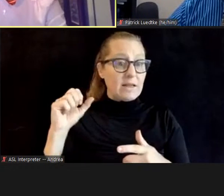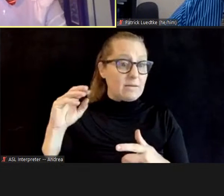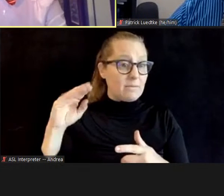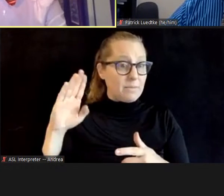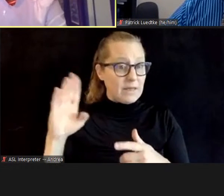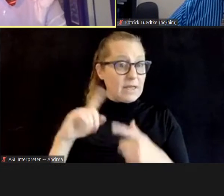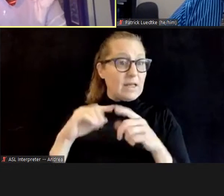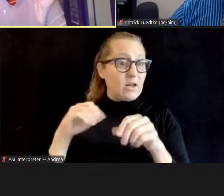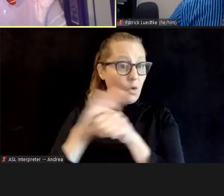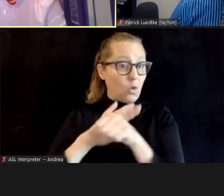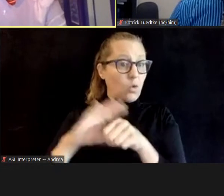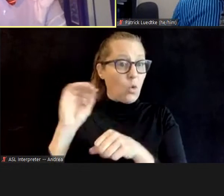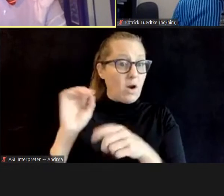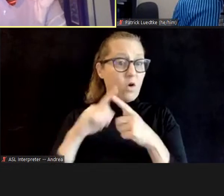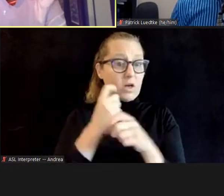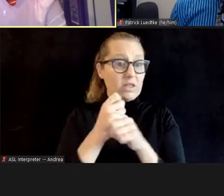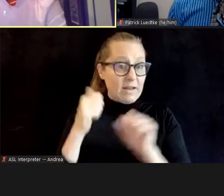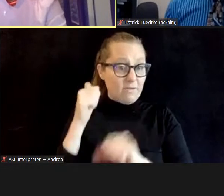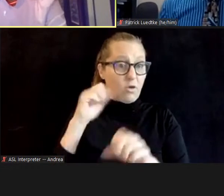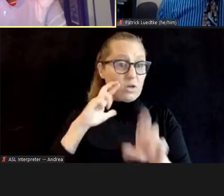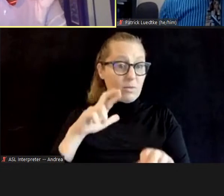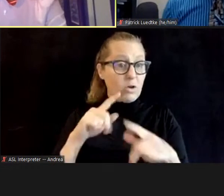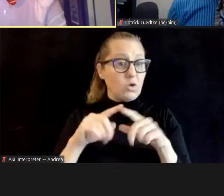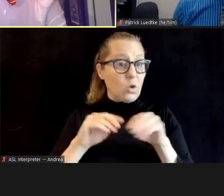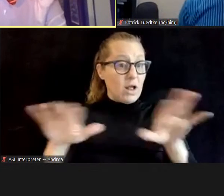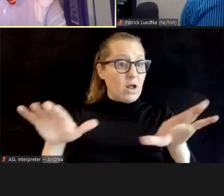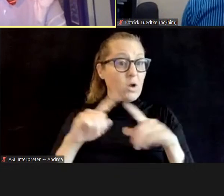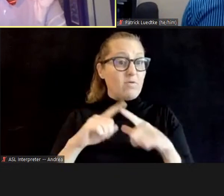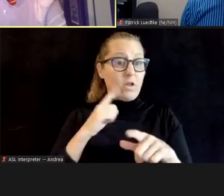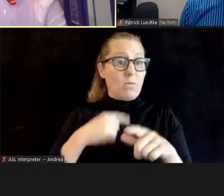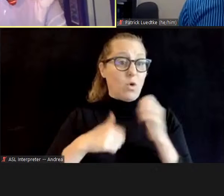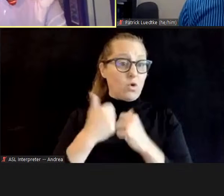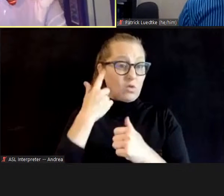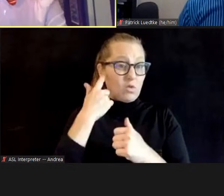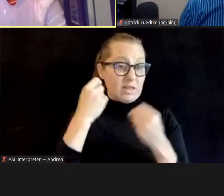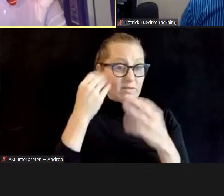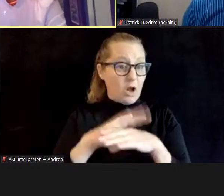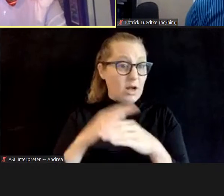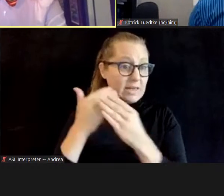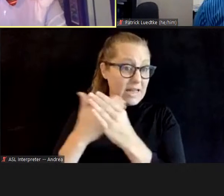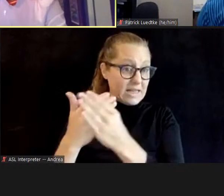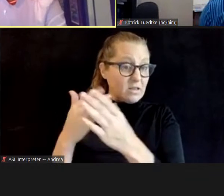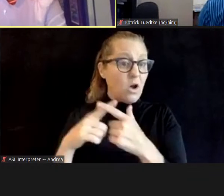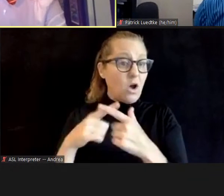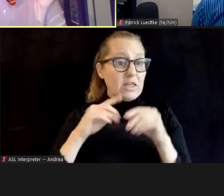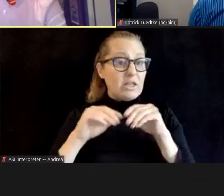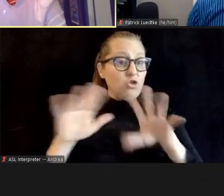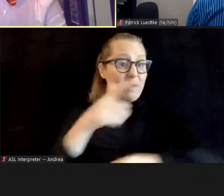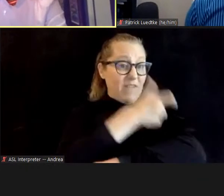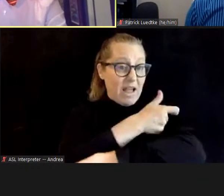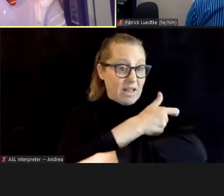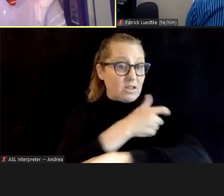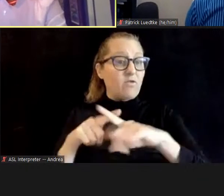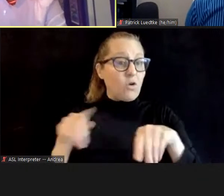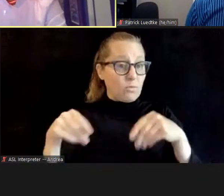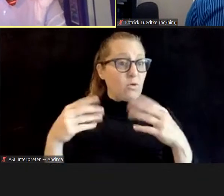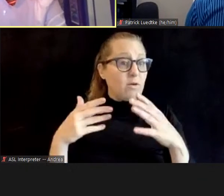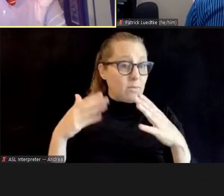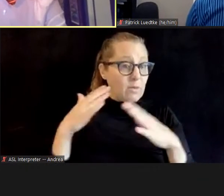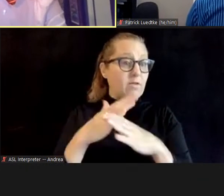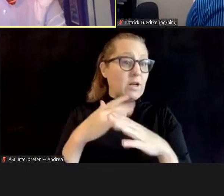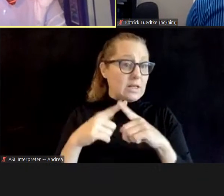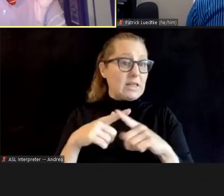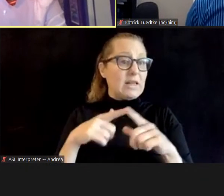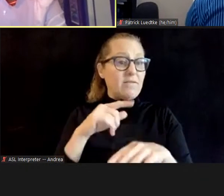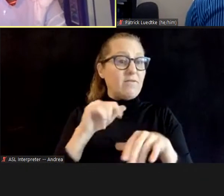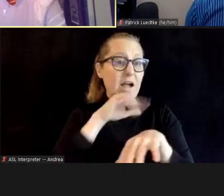to the outbreak, including the latest on cases and distribution of vaccines for preventing the virus, how we're reporting data on monkeypox cases